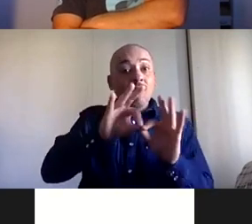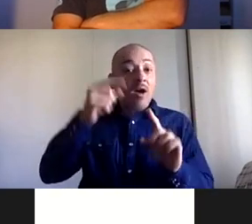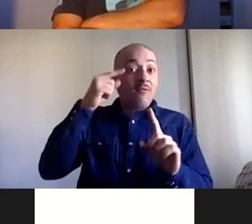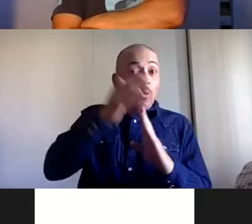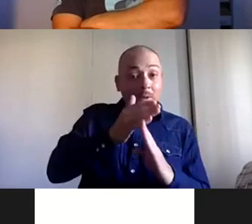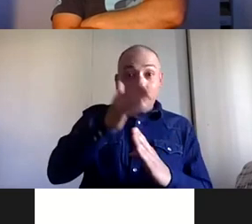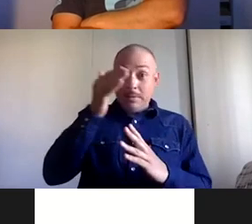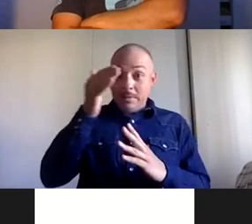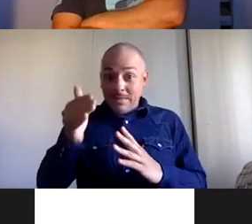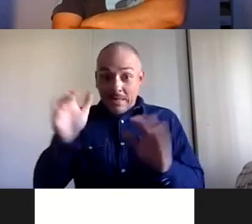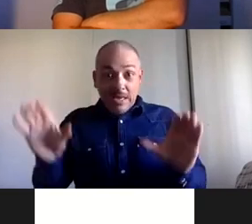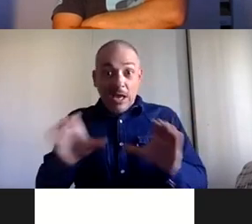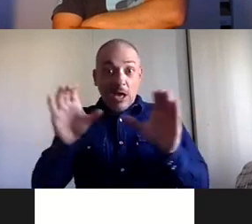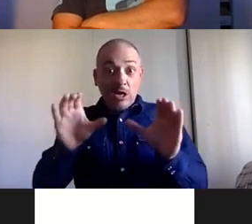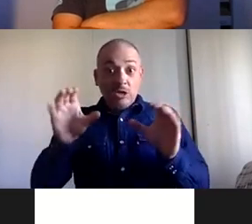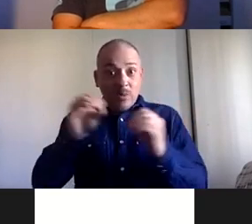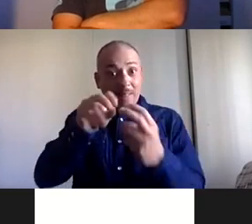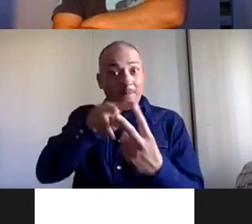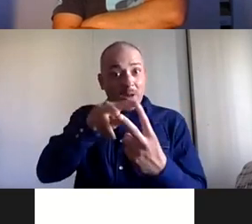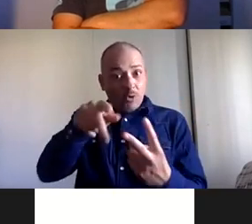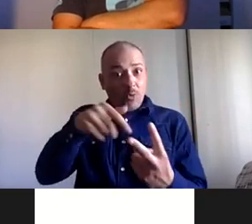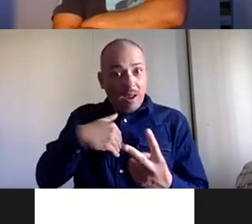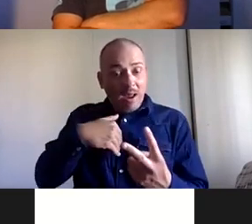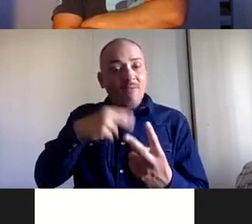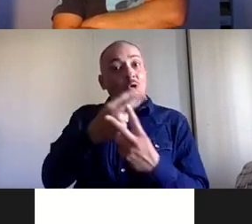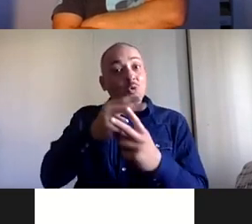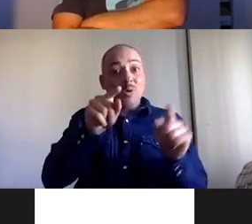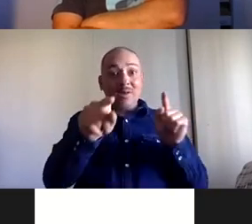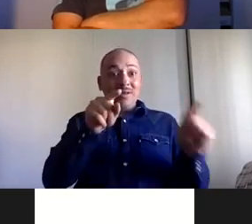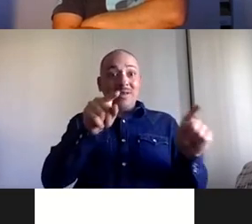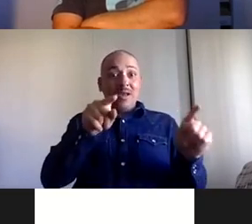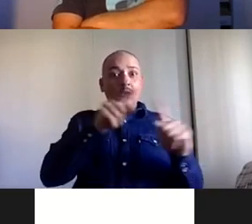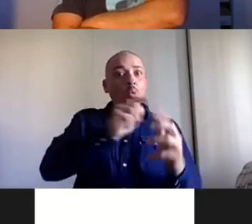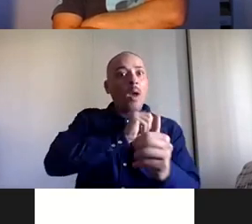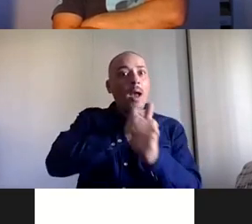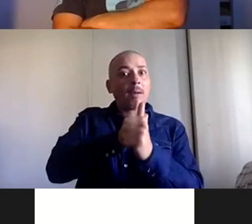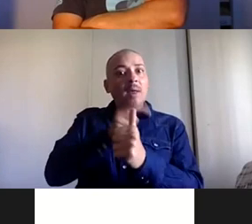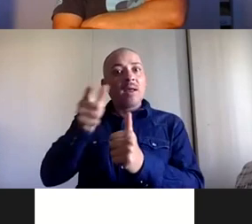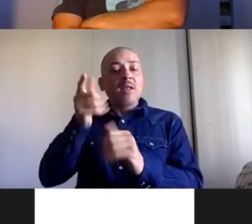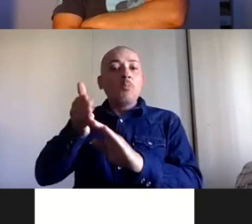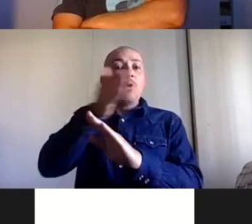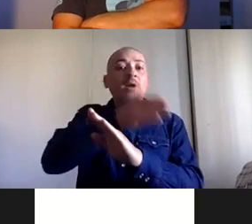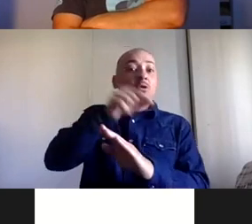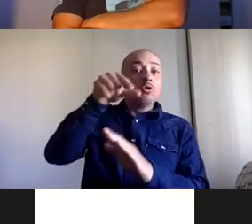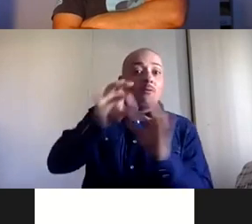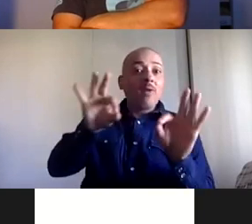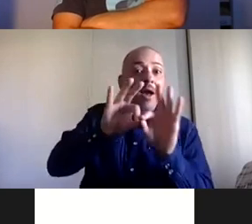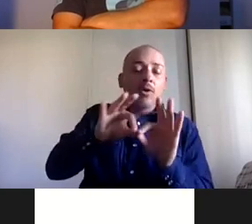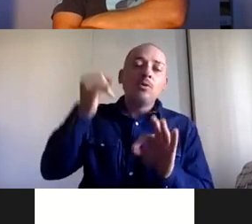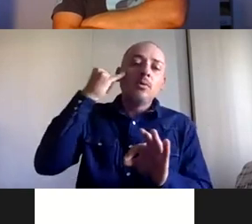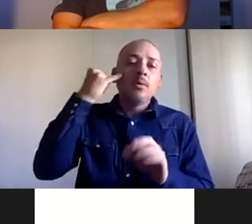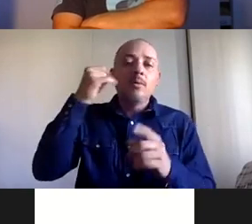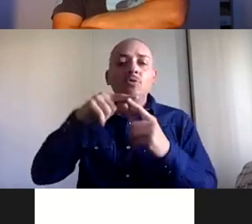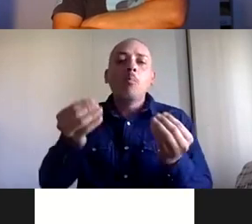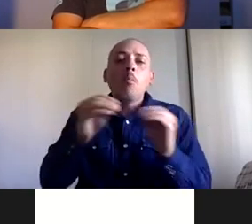next action and state pair that you have, and you use that to sort of update your previous Q value to, let's say, a more